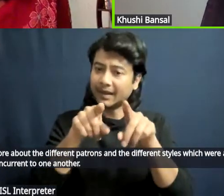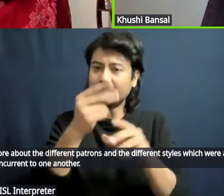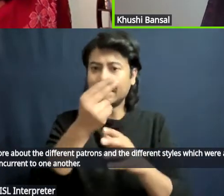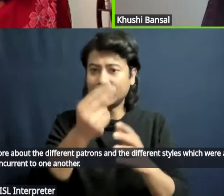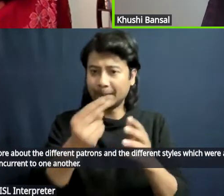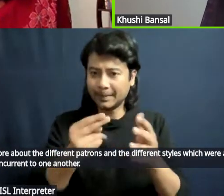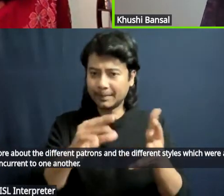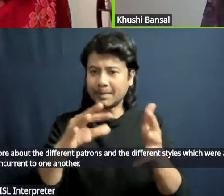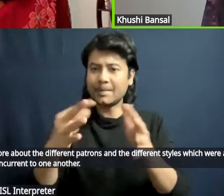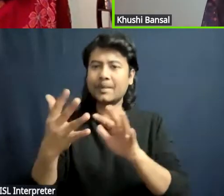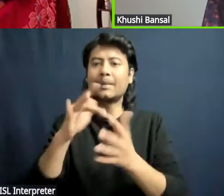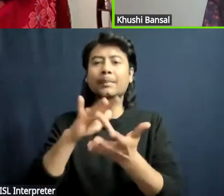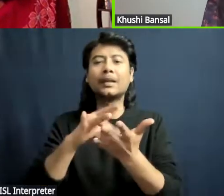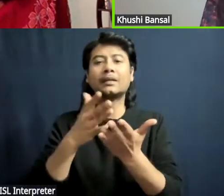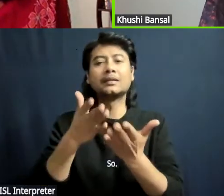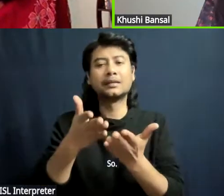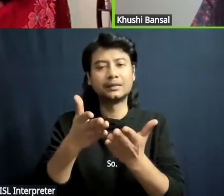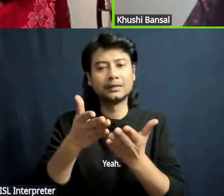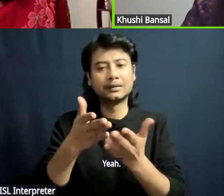Yeah.